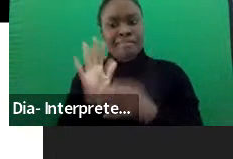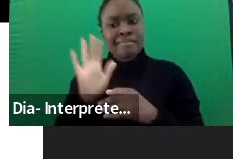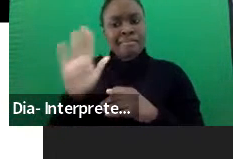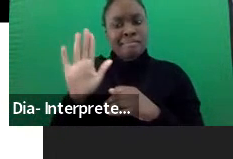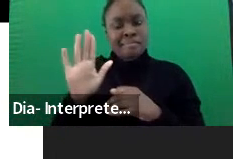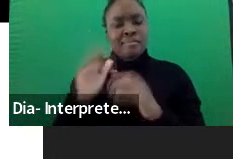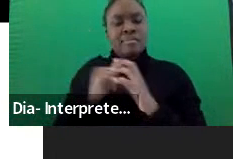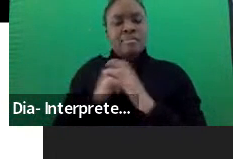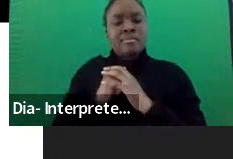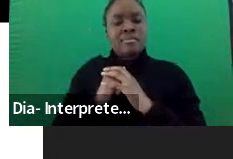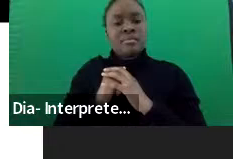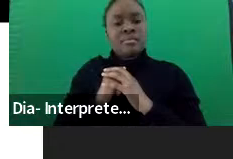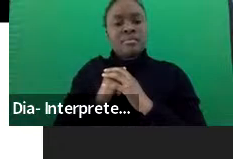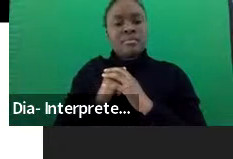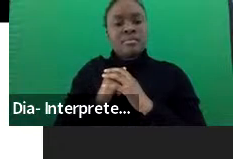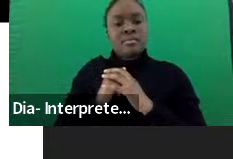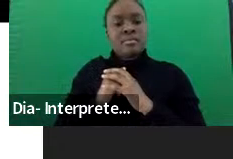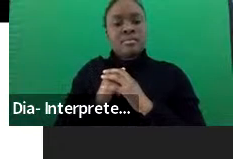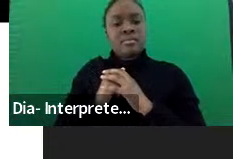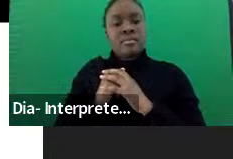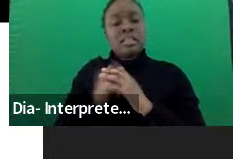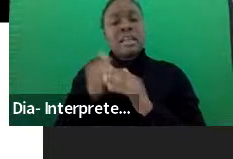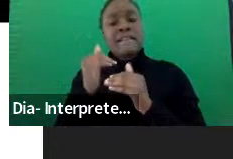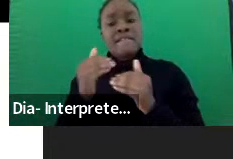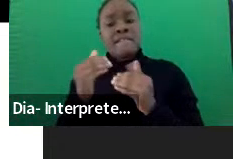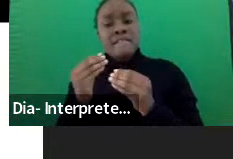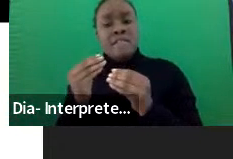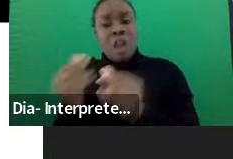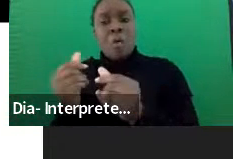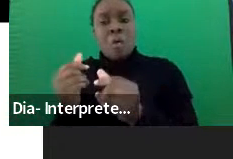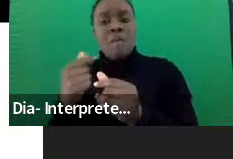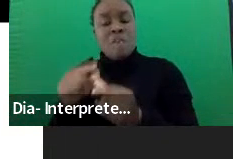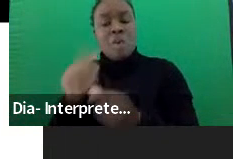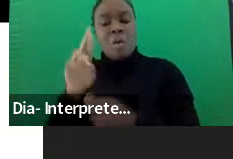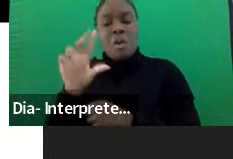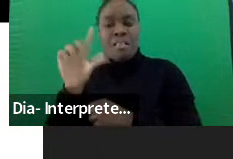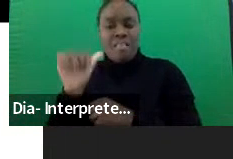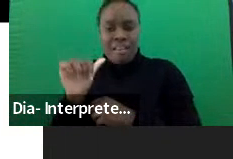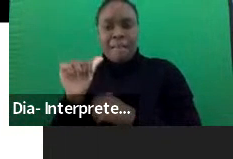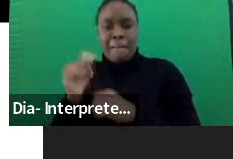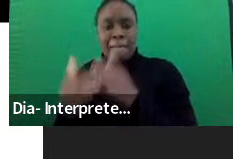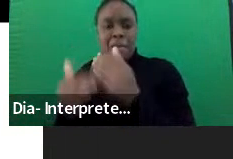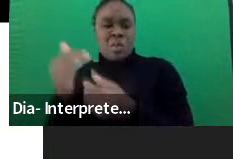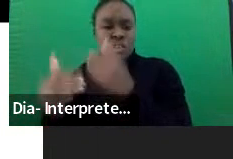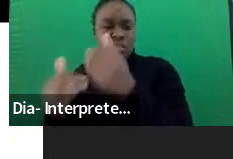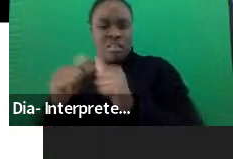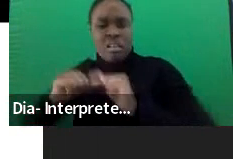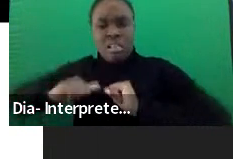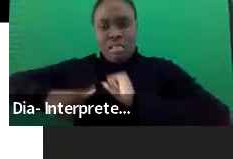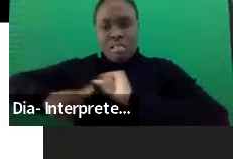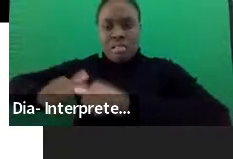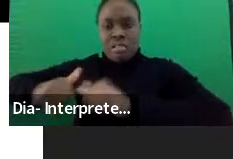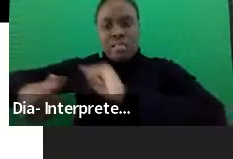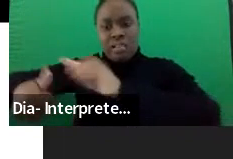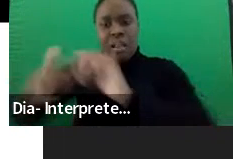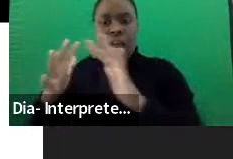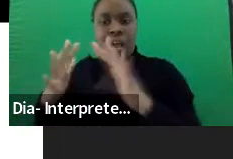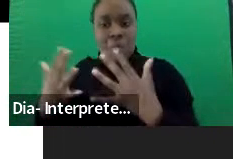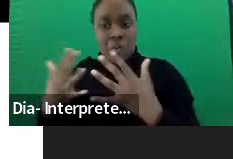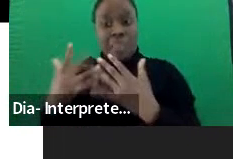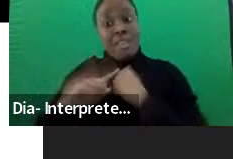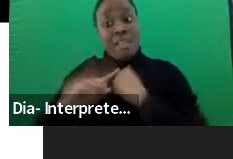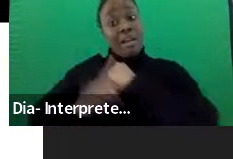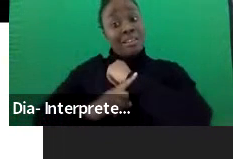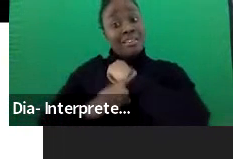schematic process flow relating to the RLA process. And lastly, you'll also enjoy